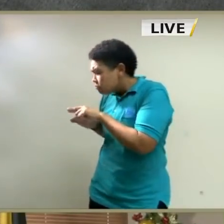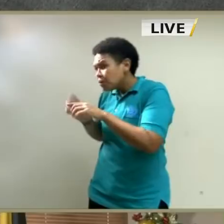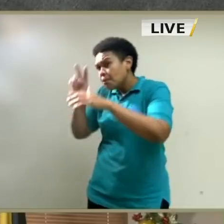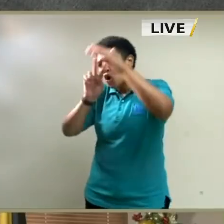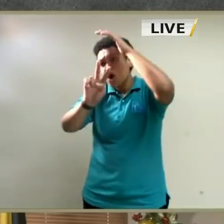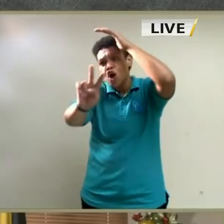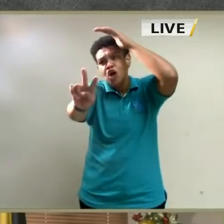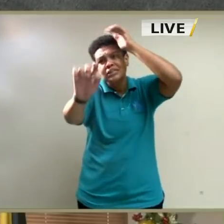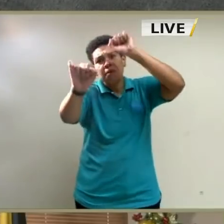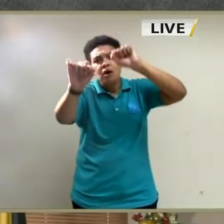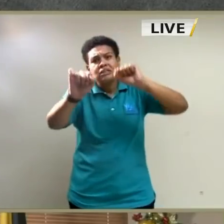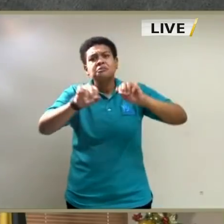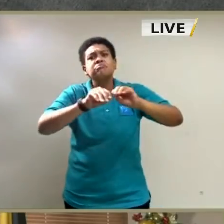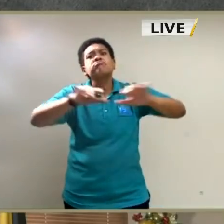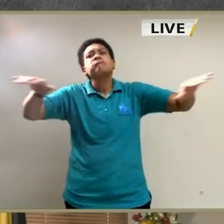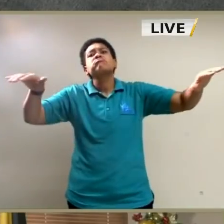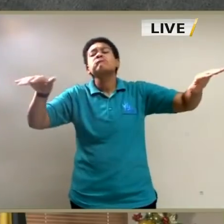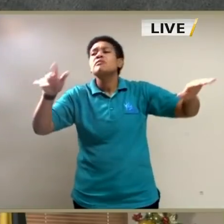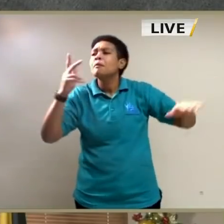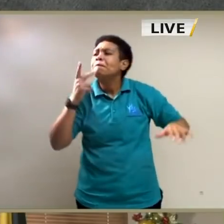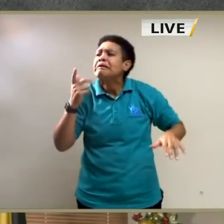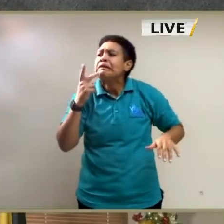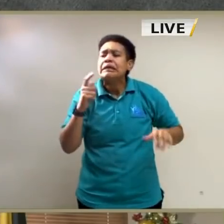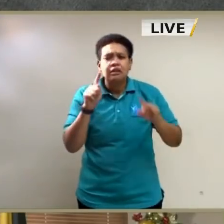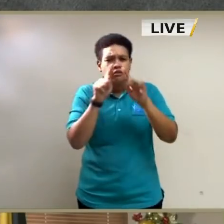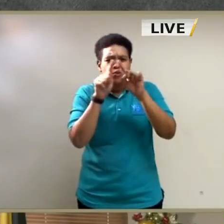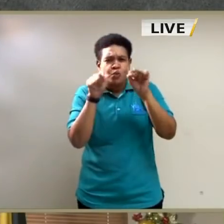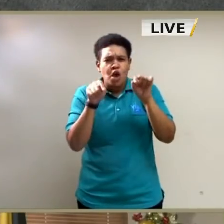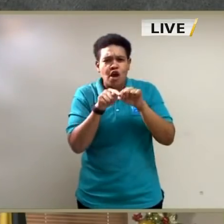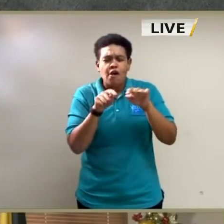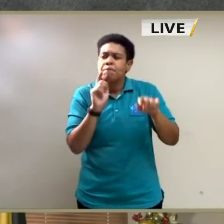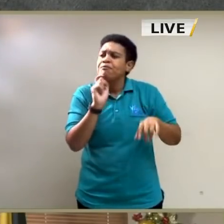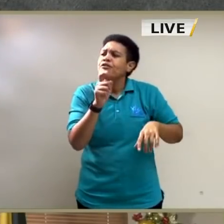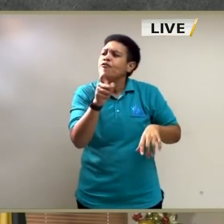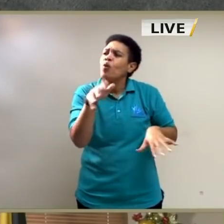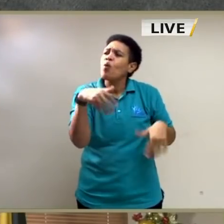and the pink square would give you the